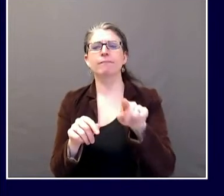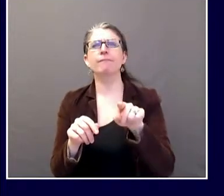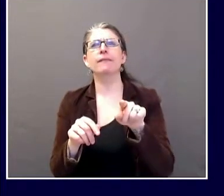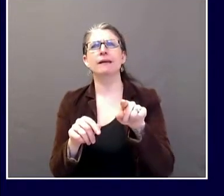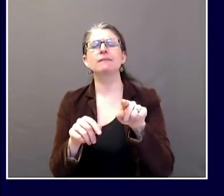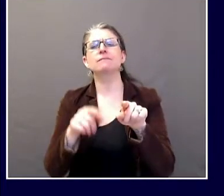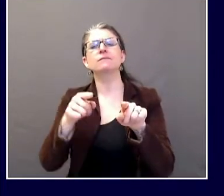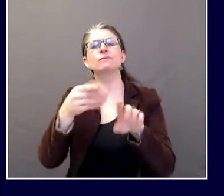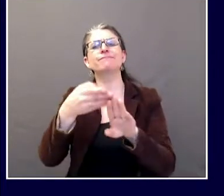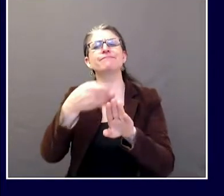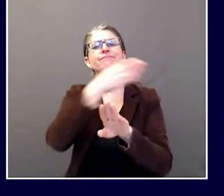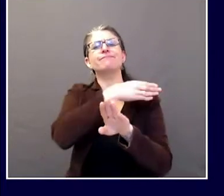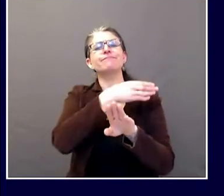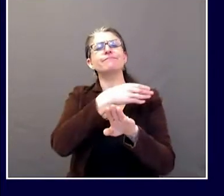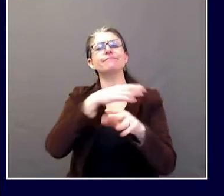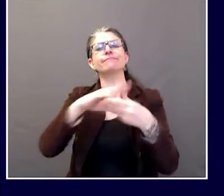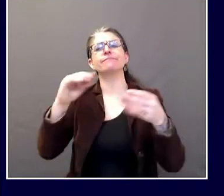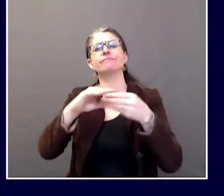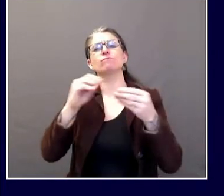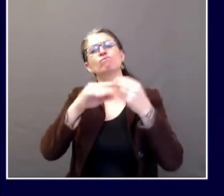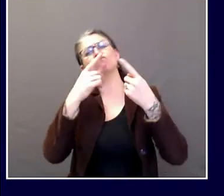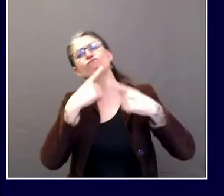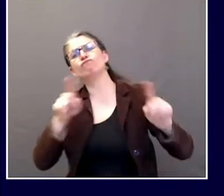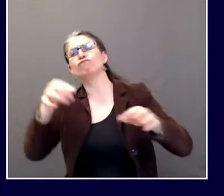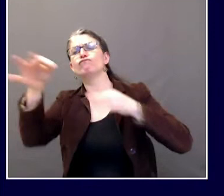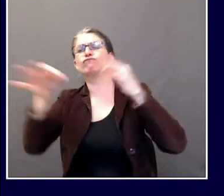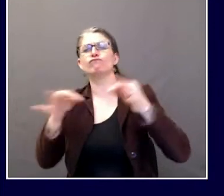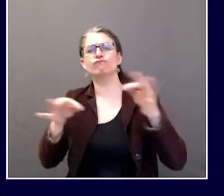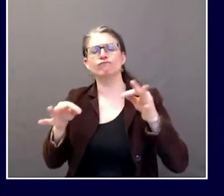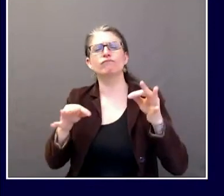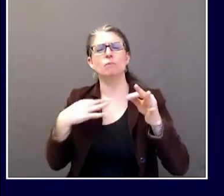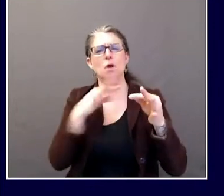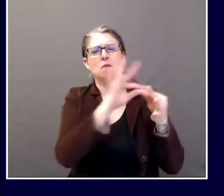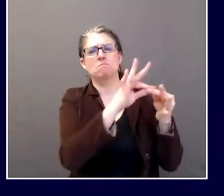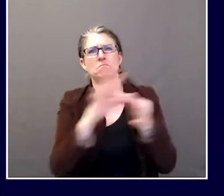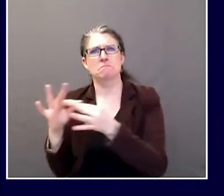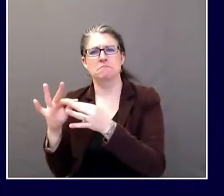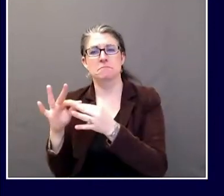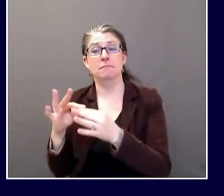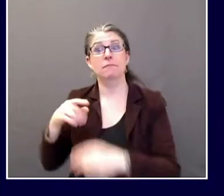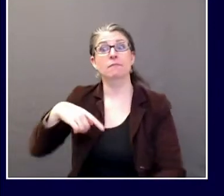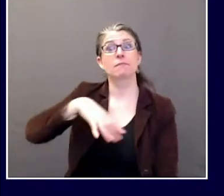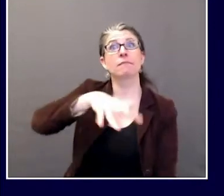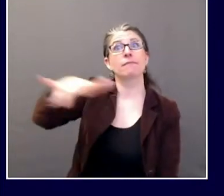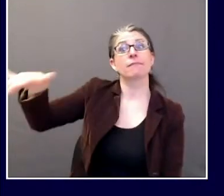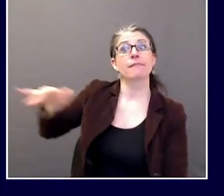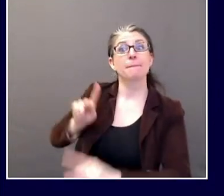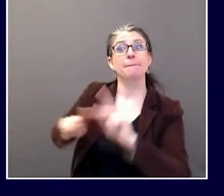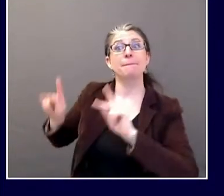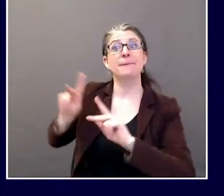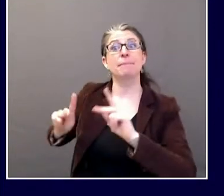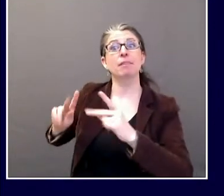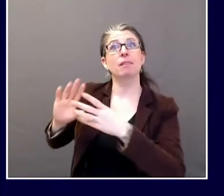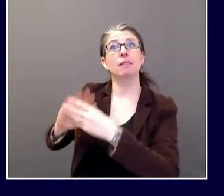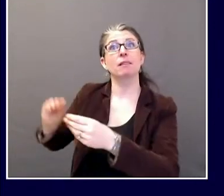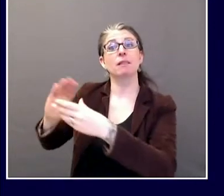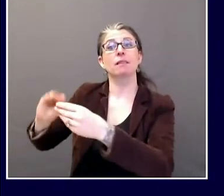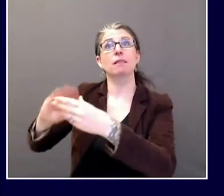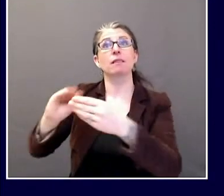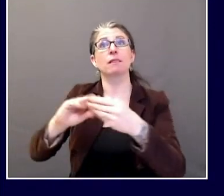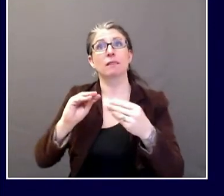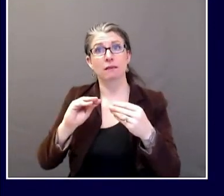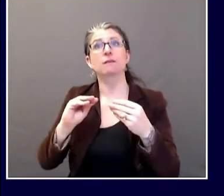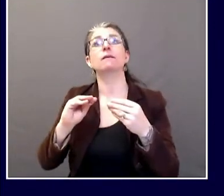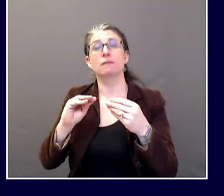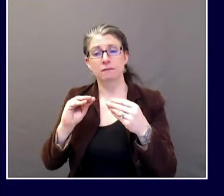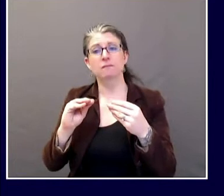people traveling long hours from some sections of the state to other sections of the state because they've been able to get an appointment at one of the clinics